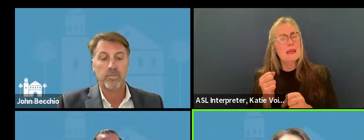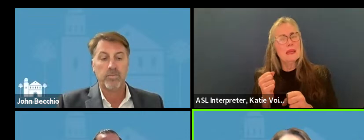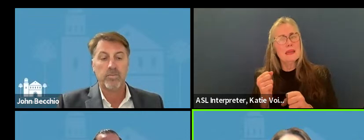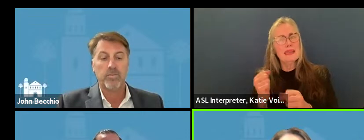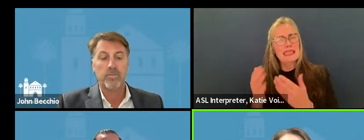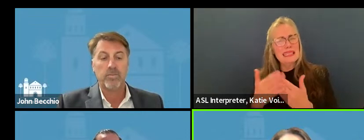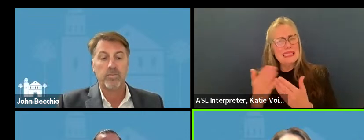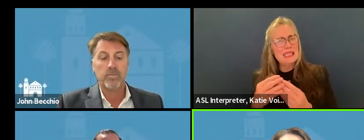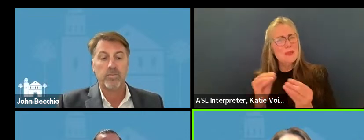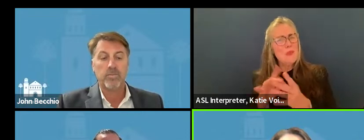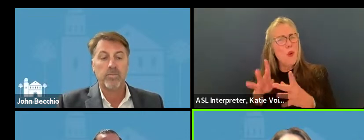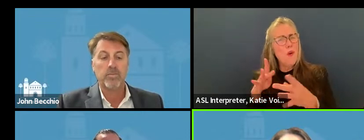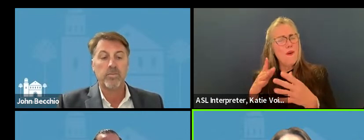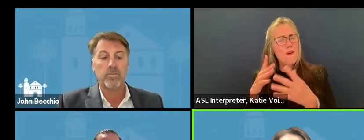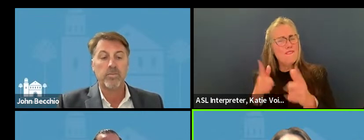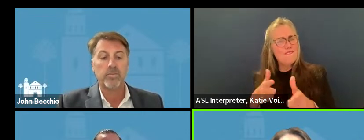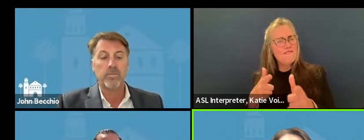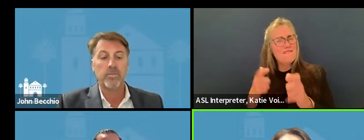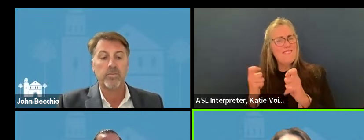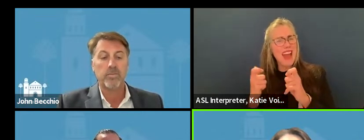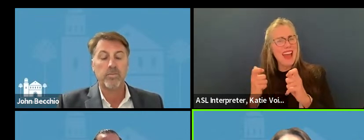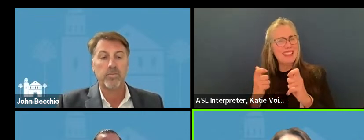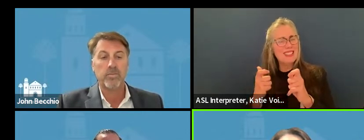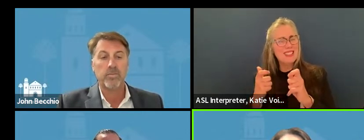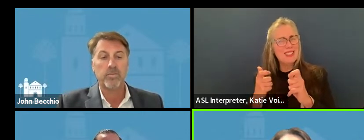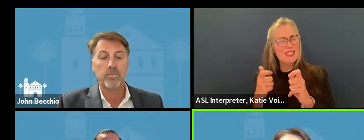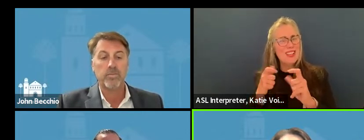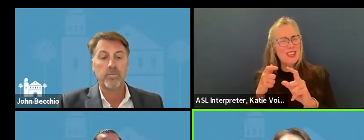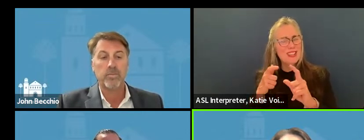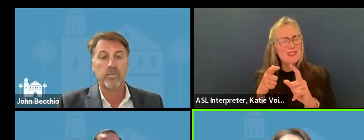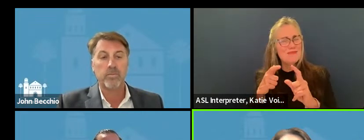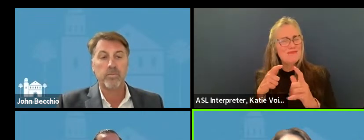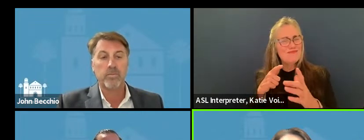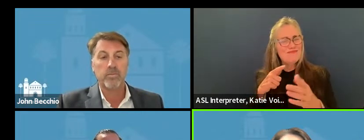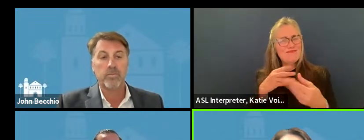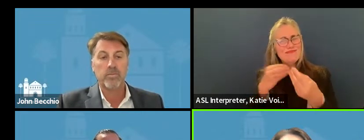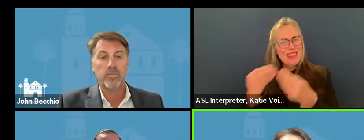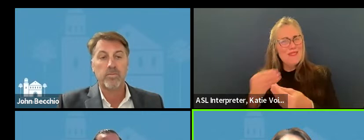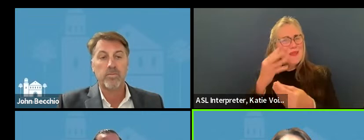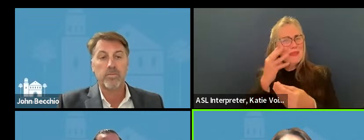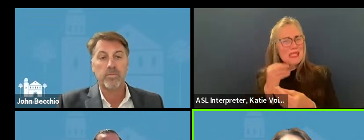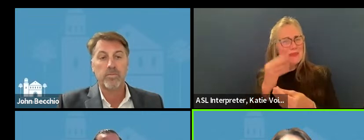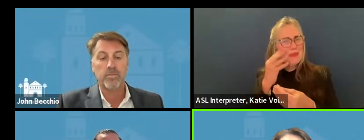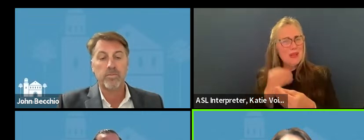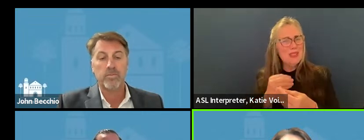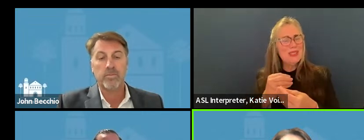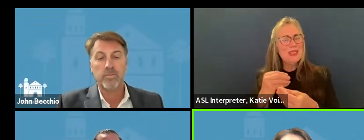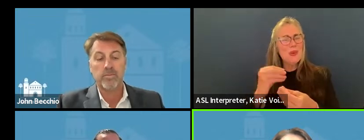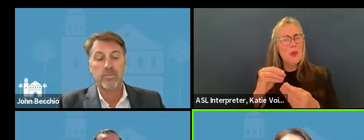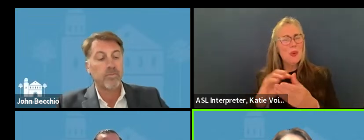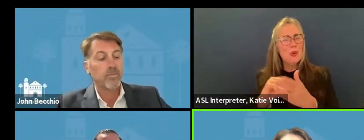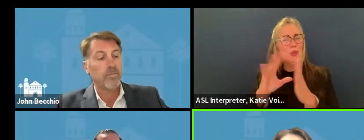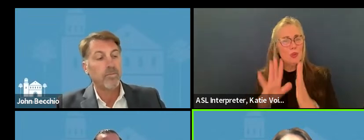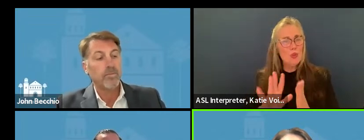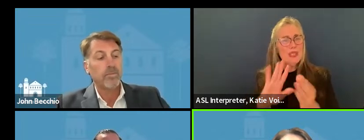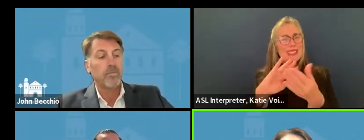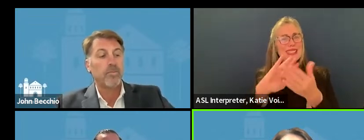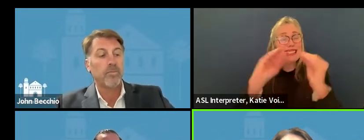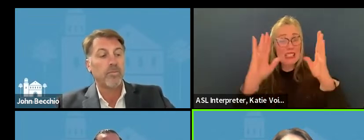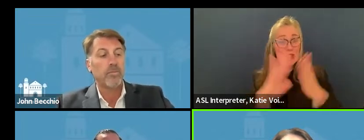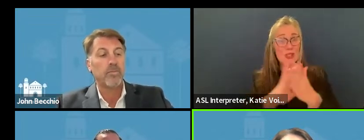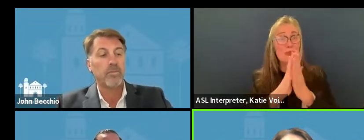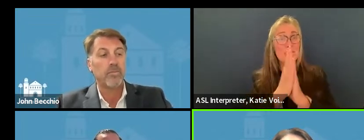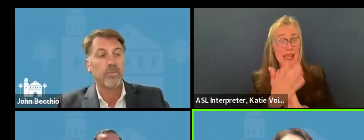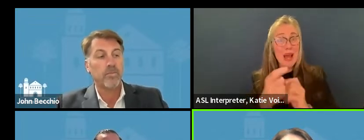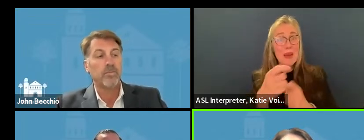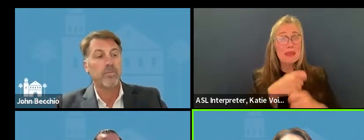track some of our student teachers who can also be substitutes. So I just want to acknowledge that work behind the scenes of the HR